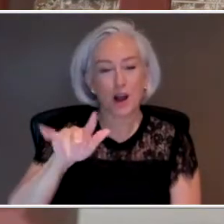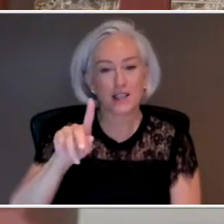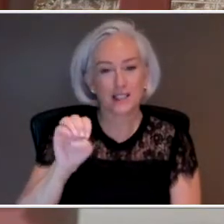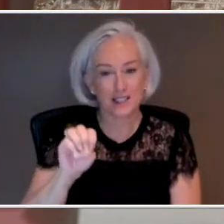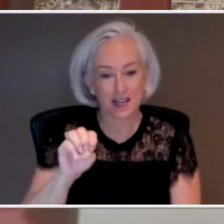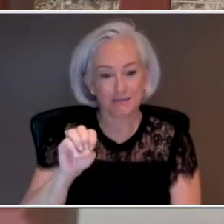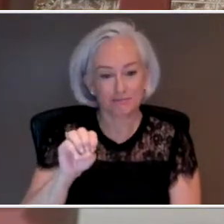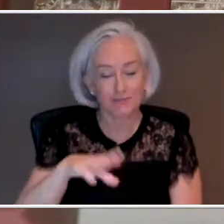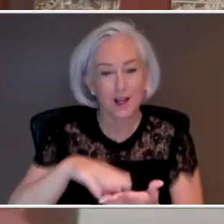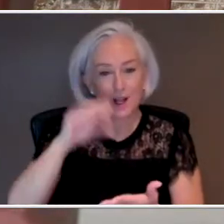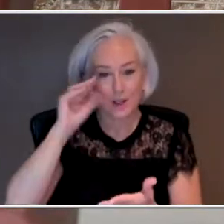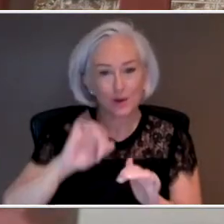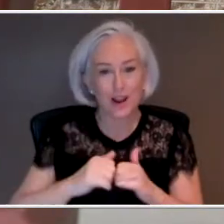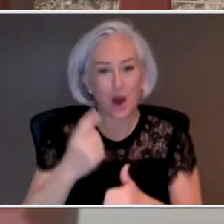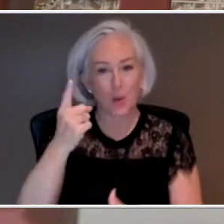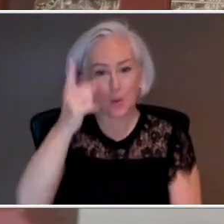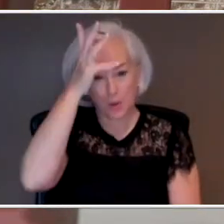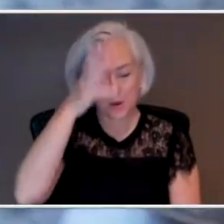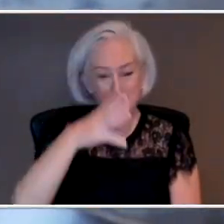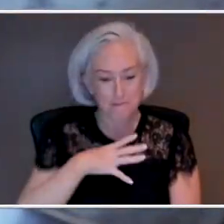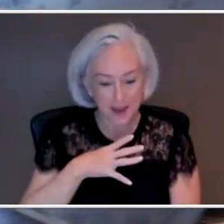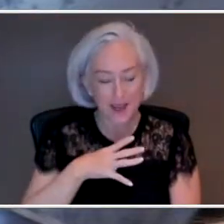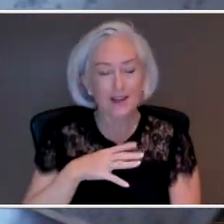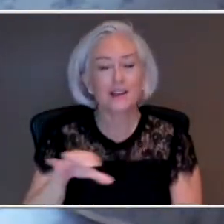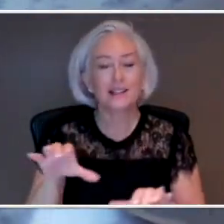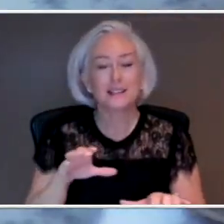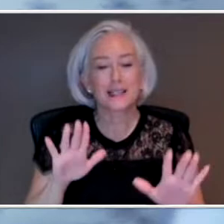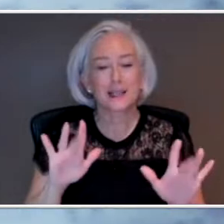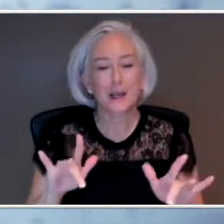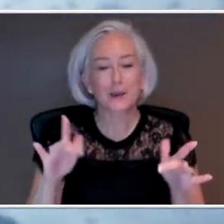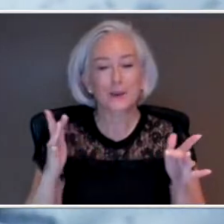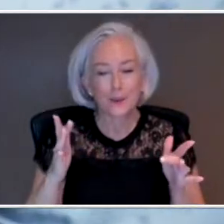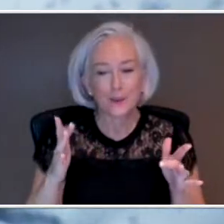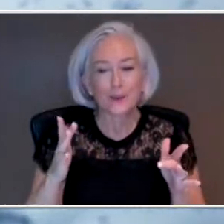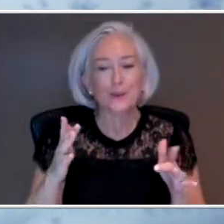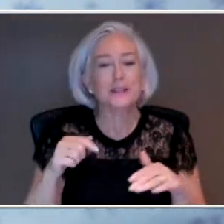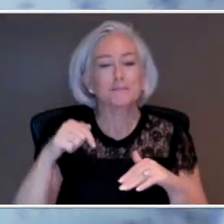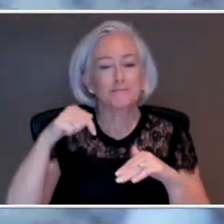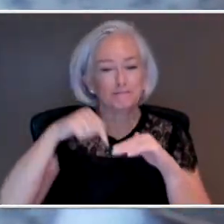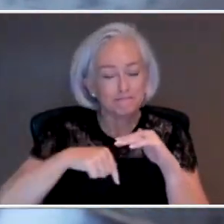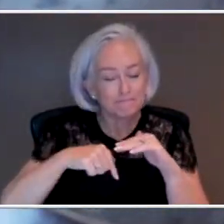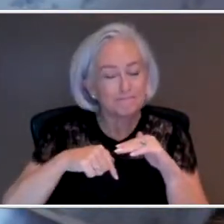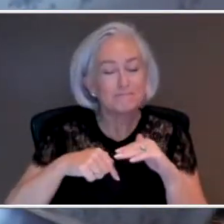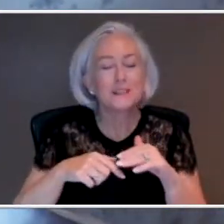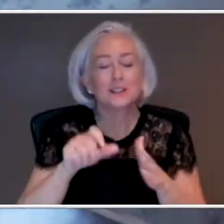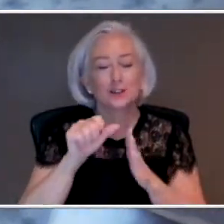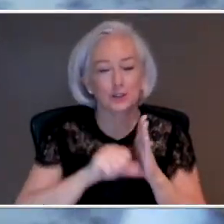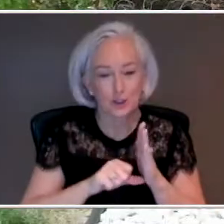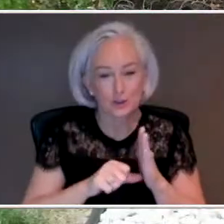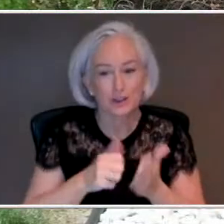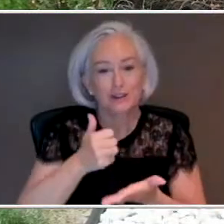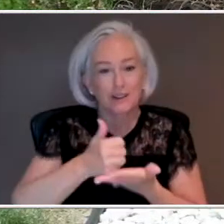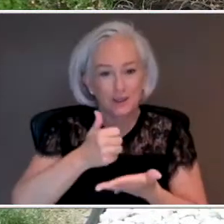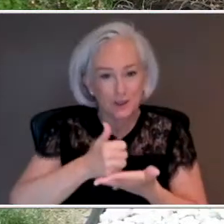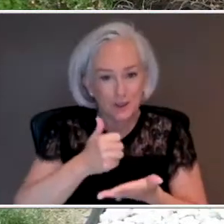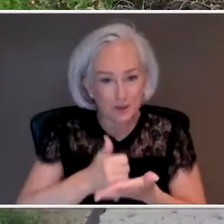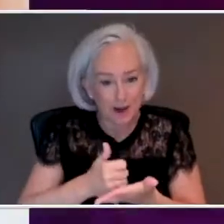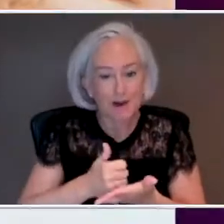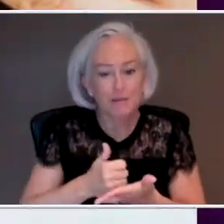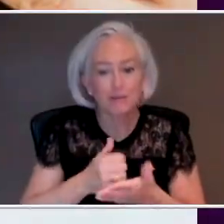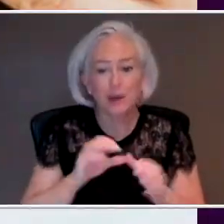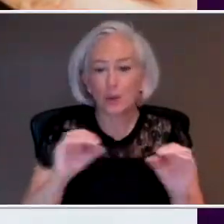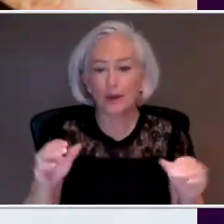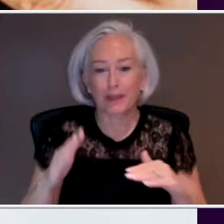to a very common problem. It promises faster recovery and fewer risks, and it had him back to action in no